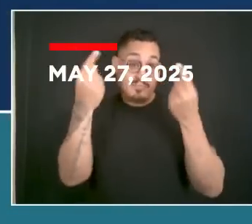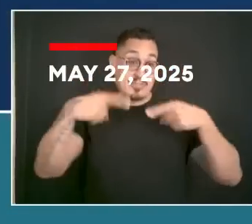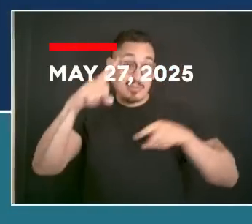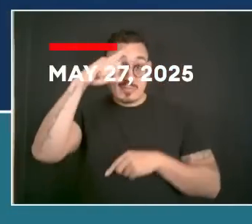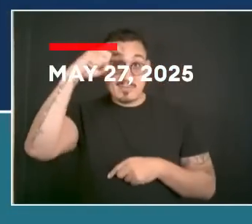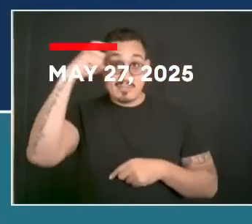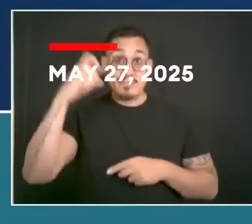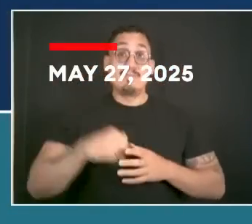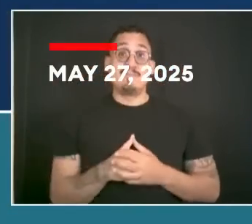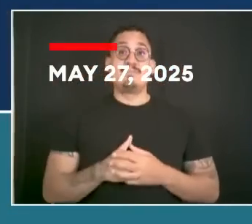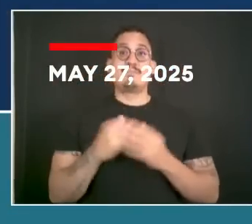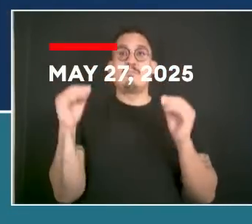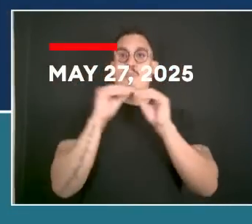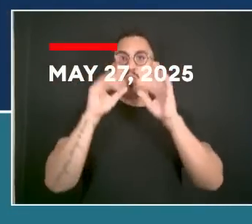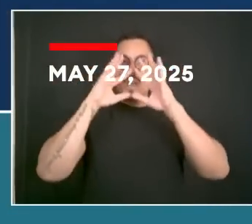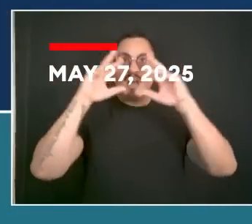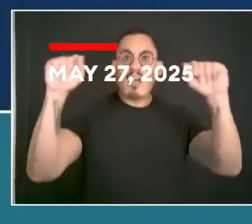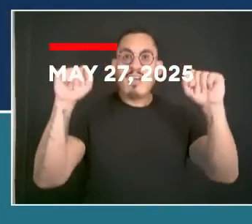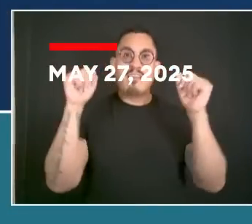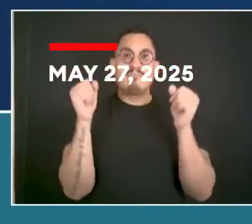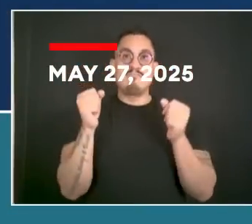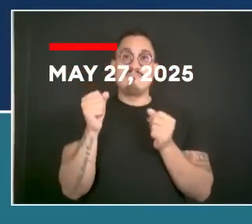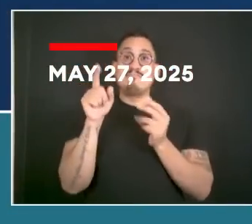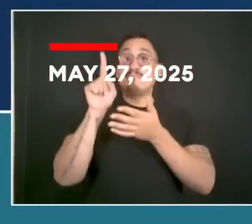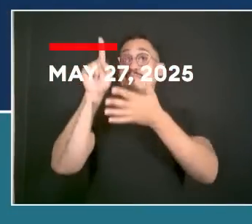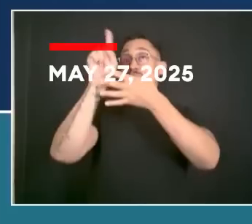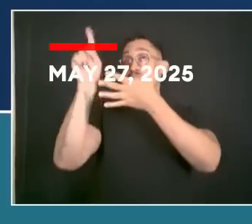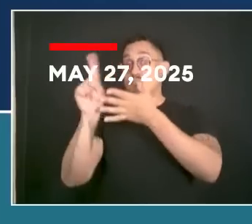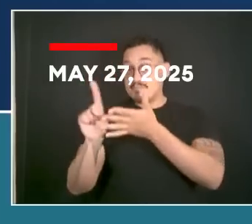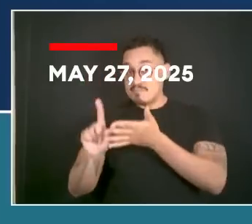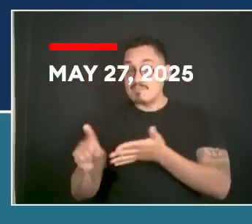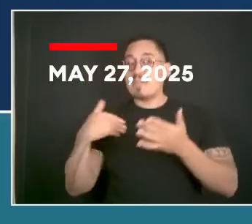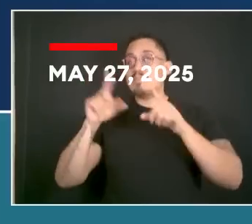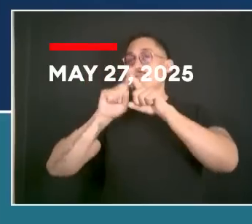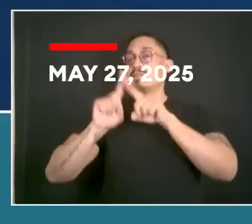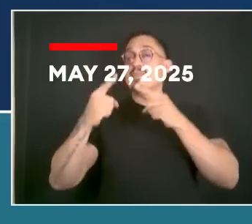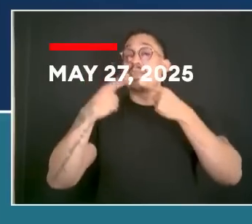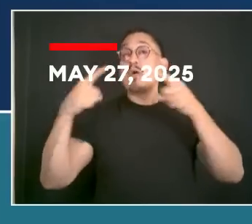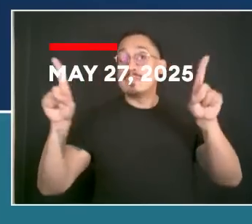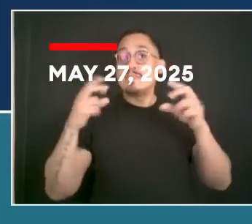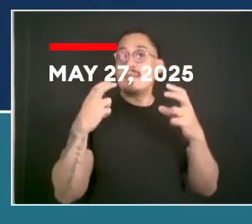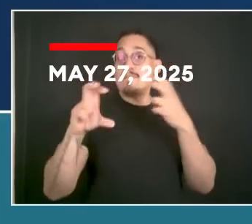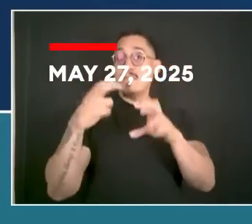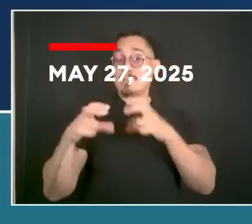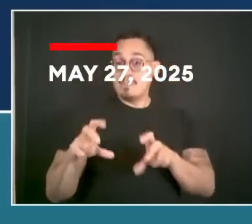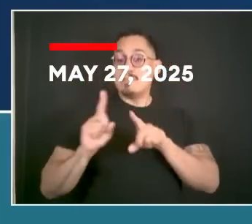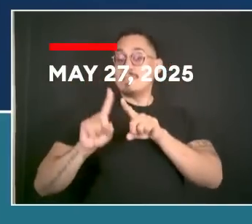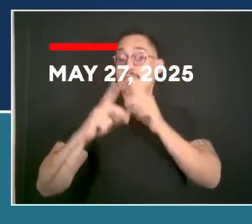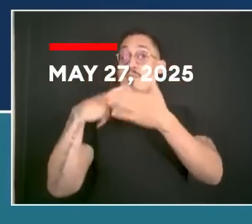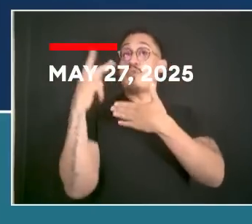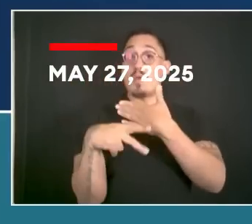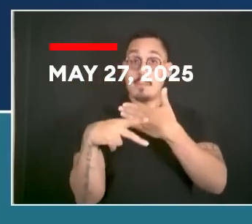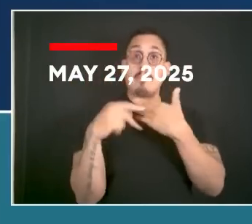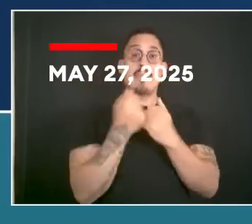and months. We'll be rolling out new investments, announcements, and programming to ensure every New Yorker has a safe and